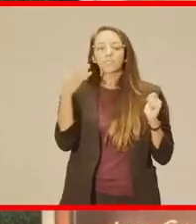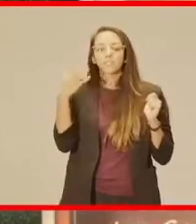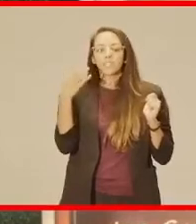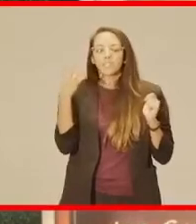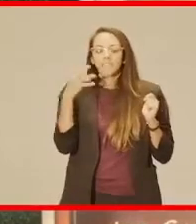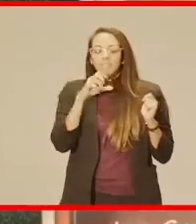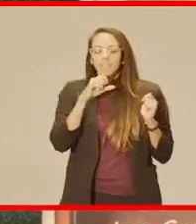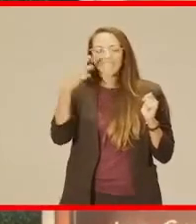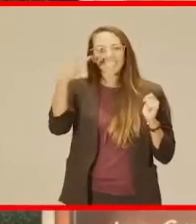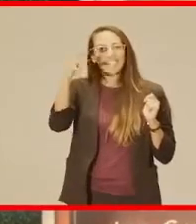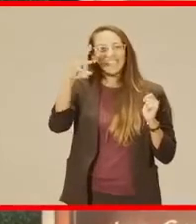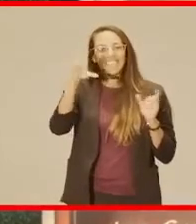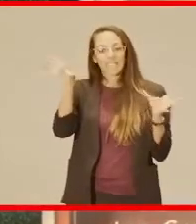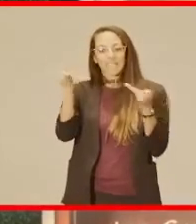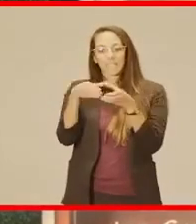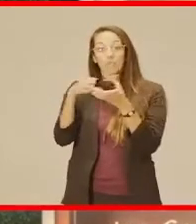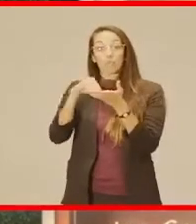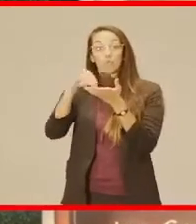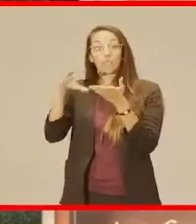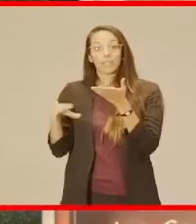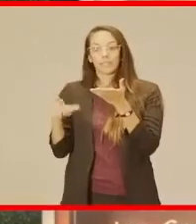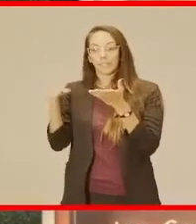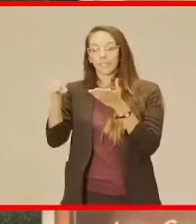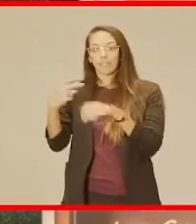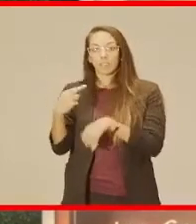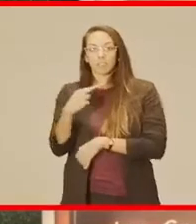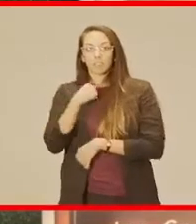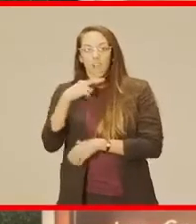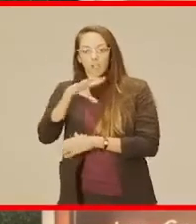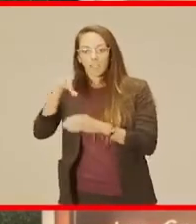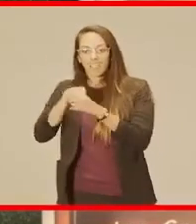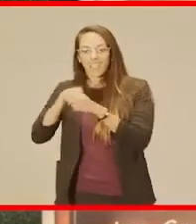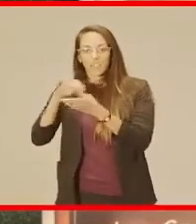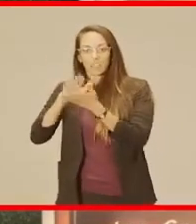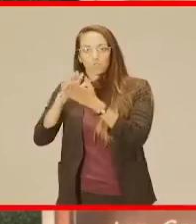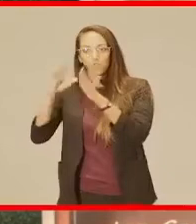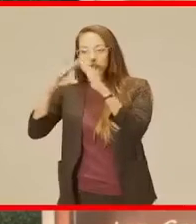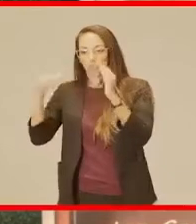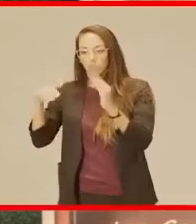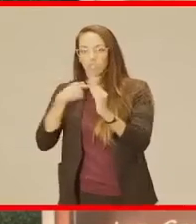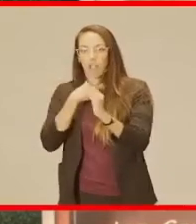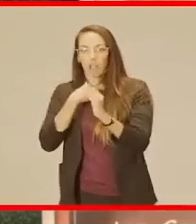16 students that get trapped in a school